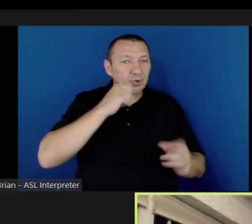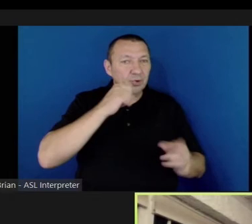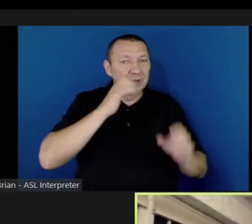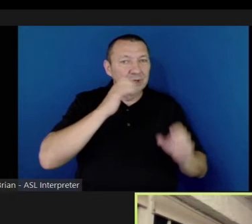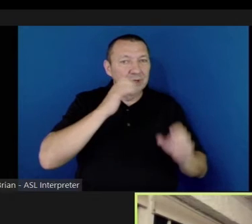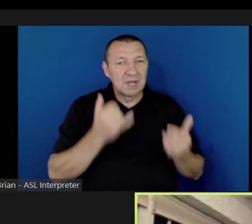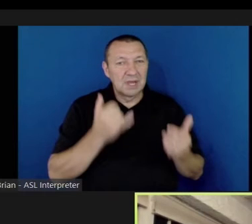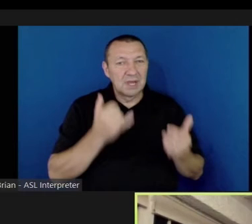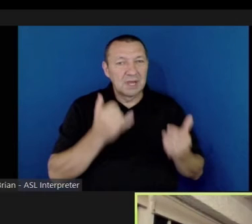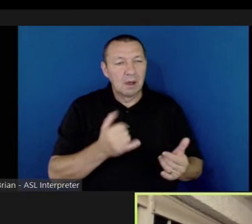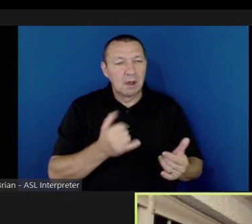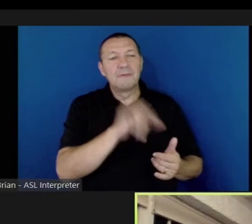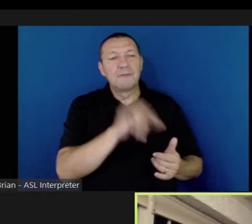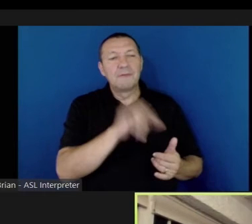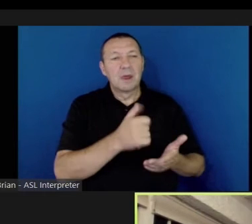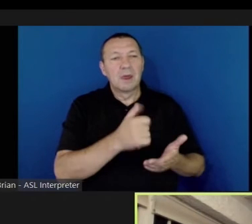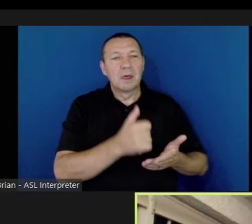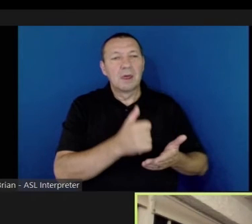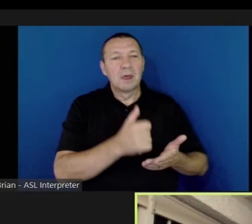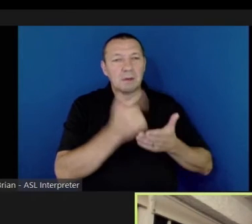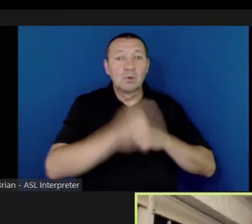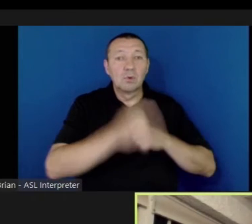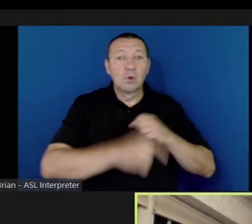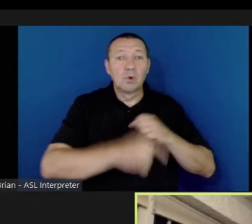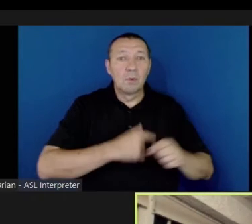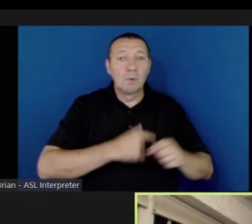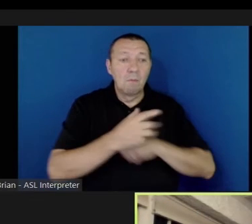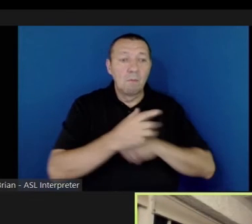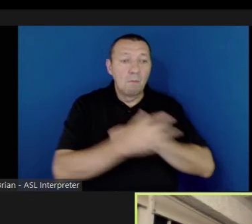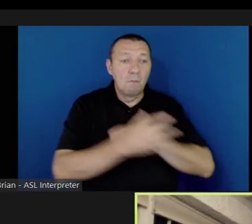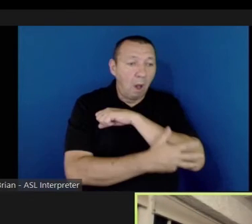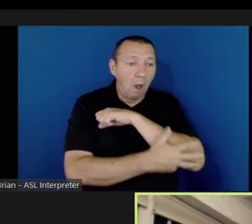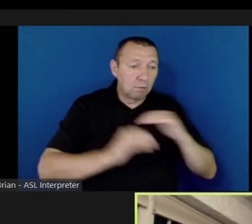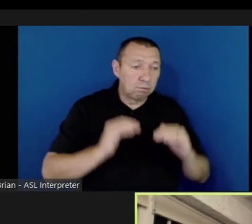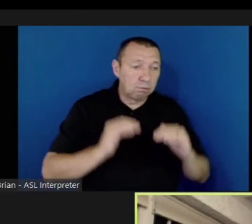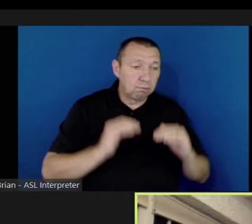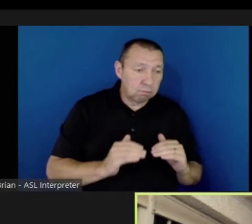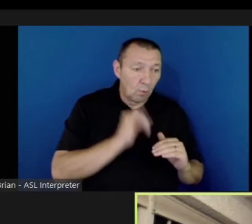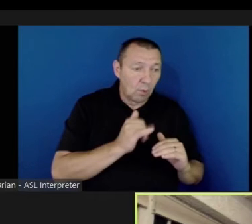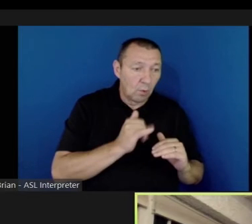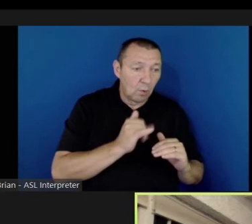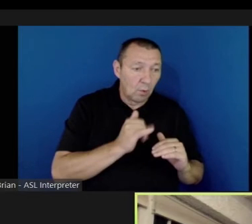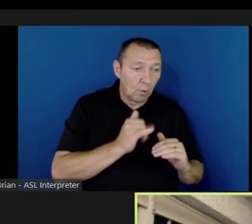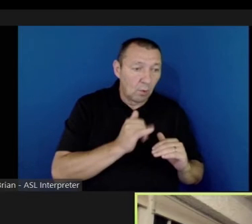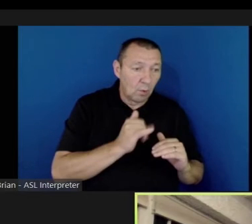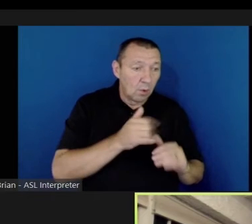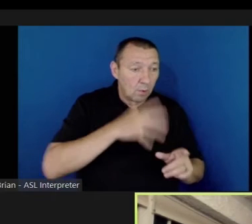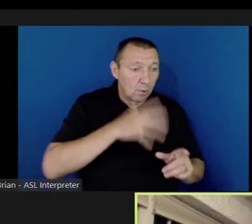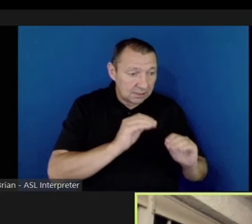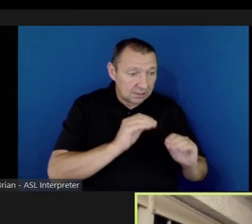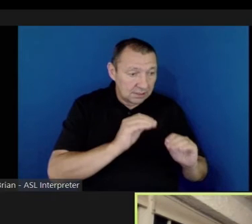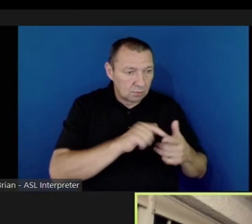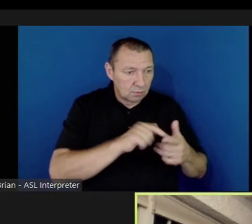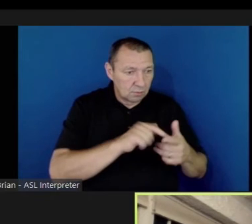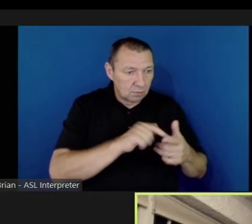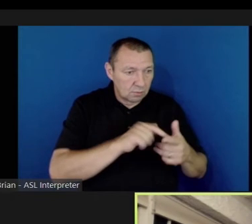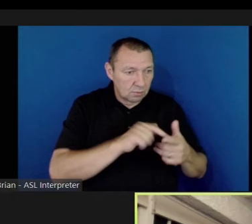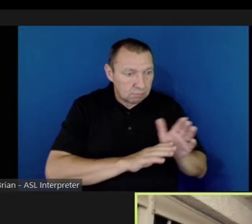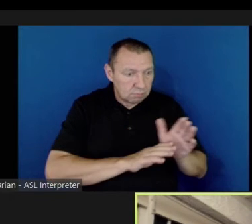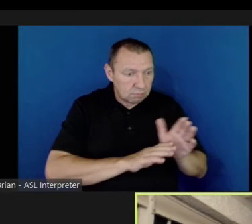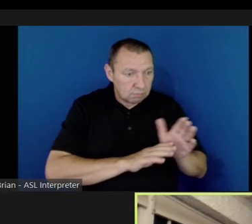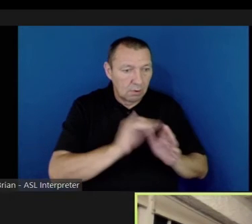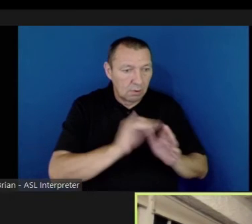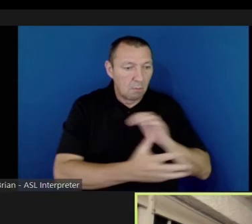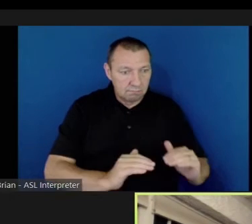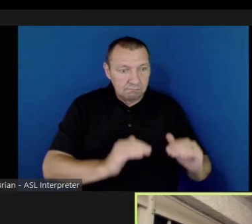key solution to global poverty. My organization, Women's Global, provides access to education and develops training programs